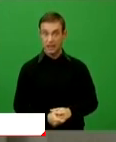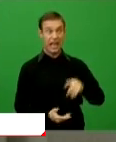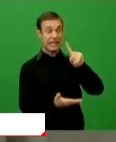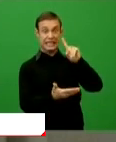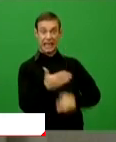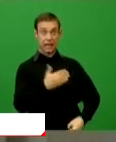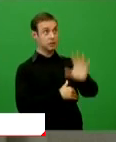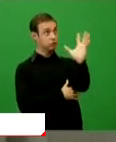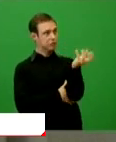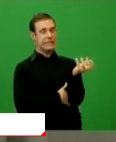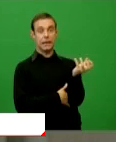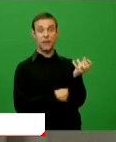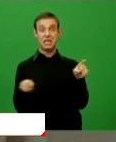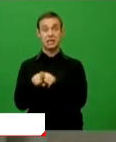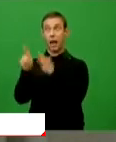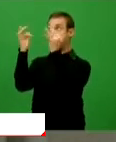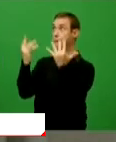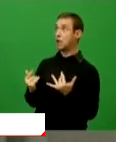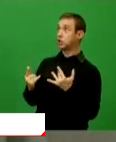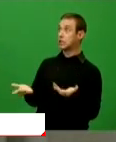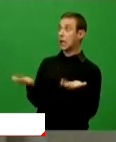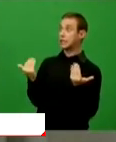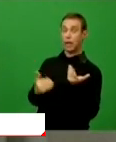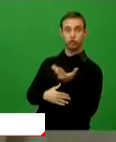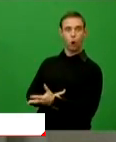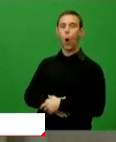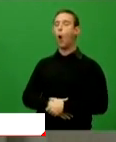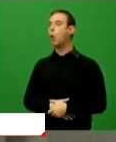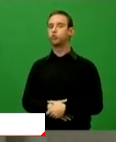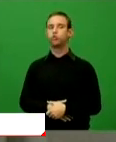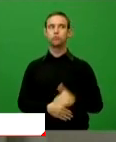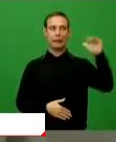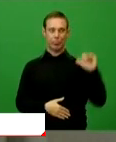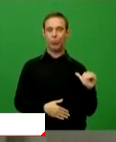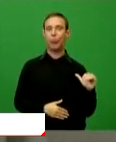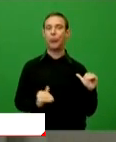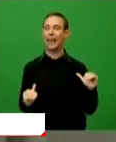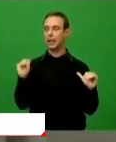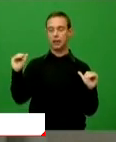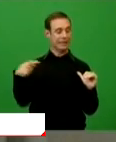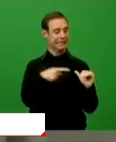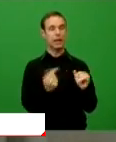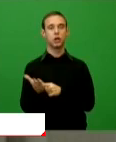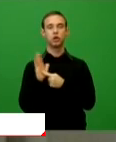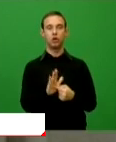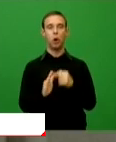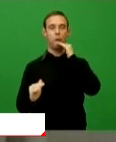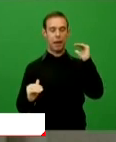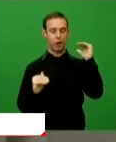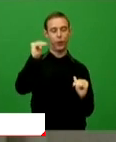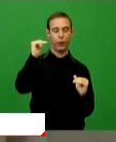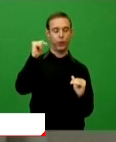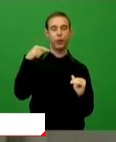budget, partly as a consequence of slower economic growth, have resulted in a shortfall to